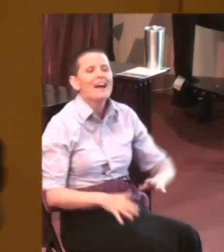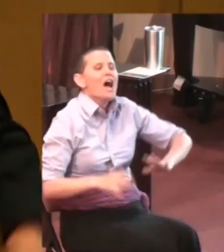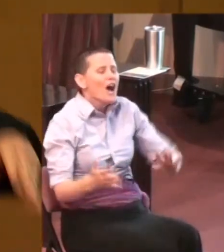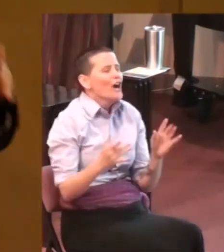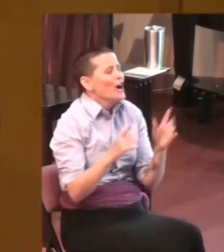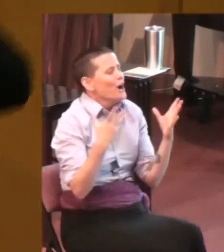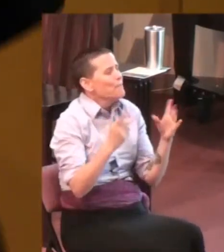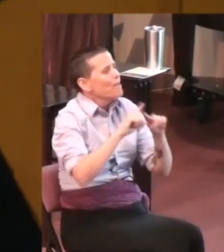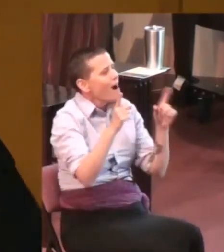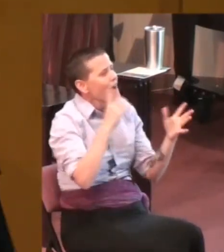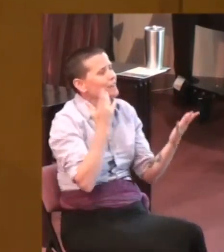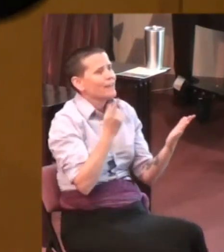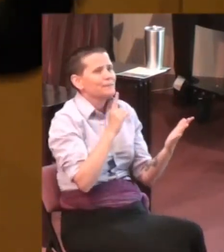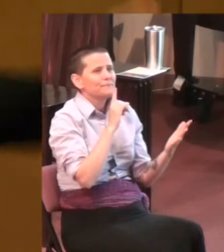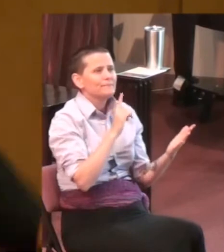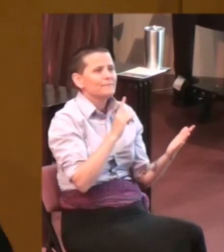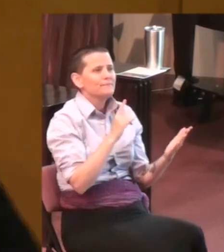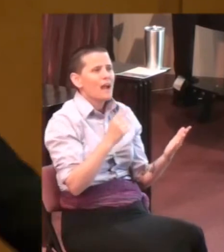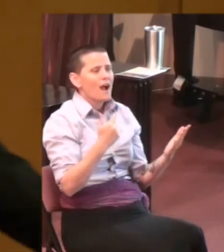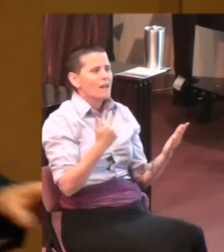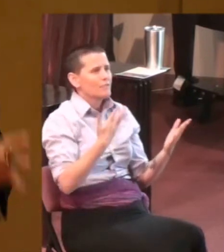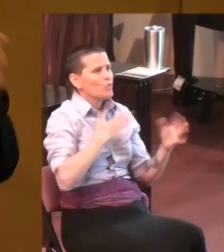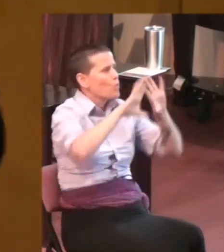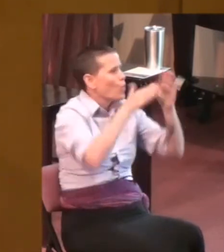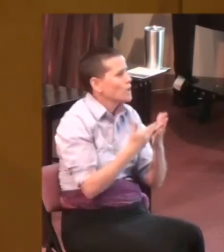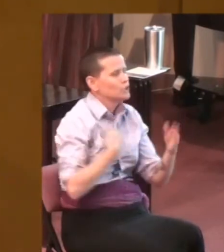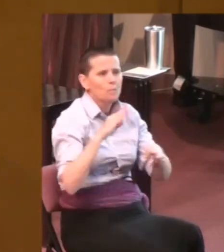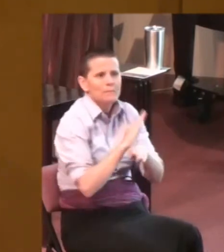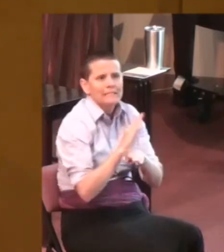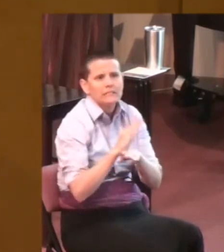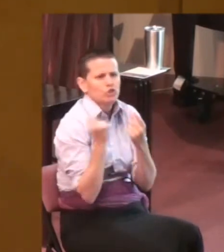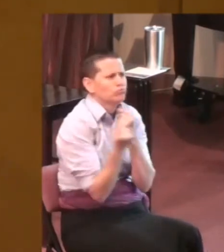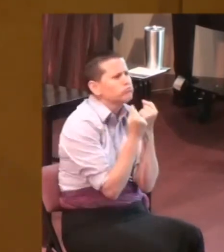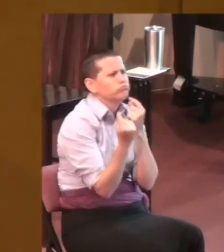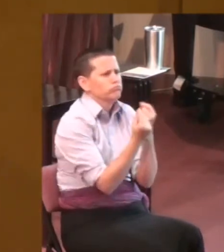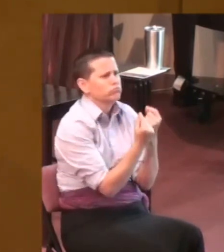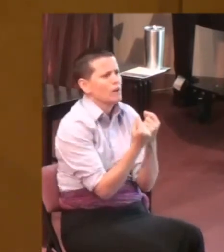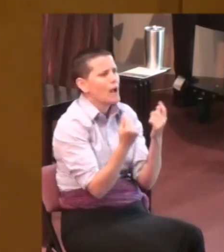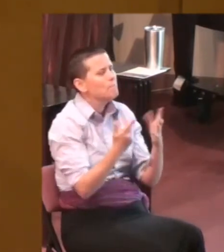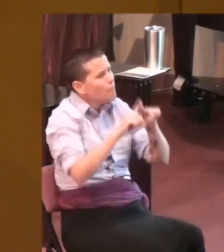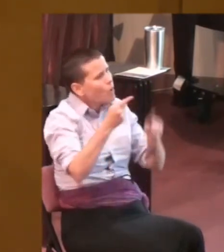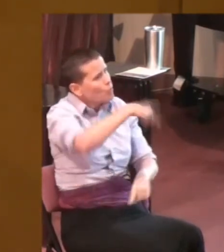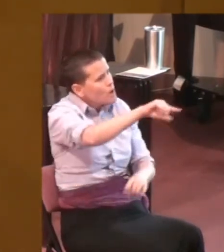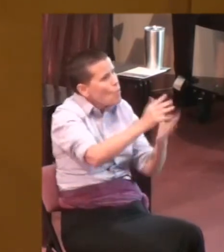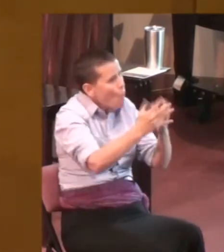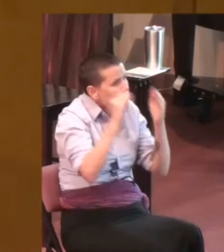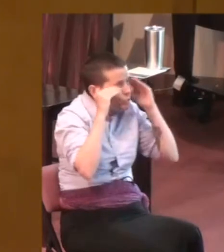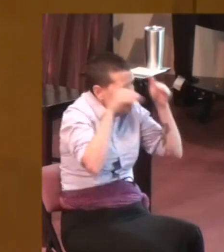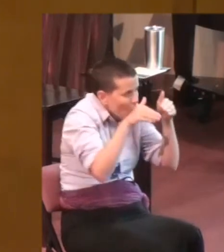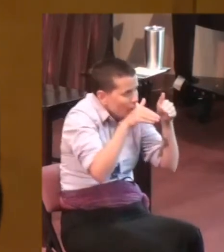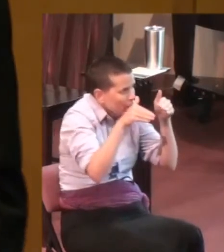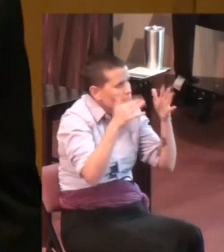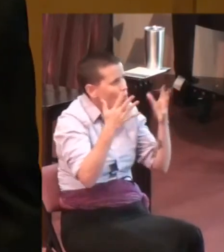But the reality is that we got all this stuff going on in the world, and yet we want to be attentive. We want to be in tune with the needs of the